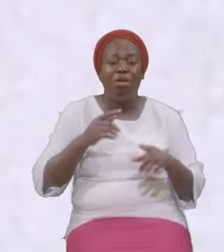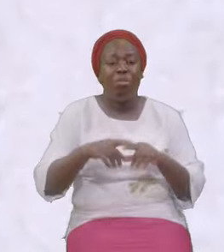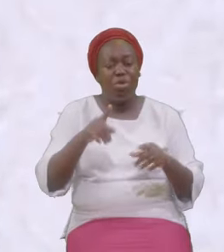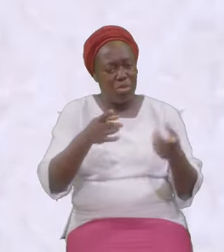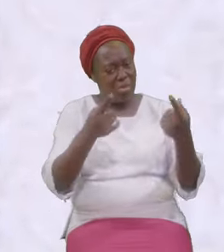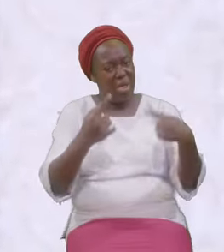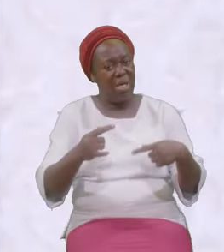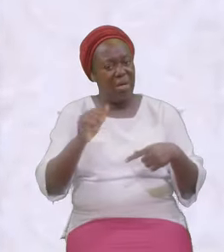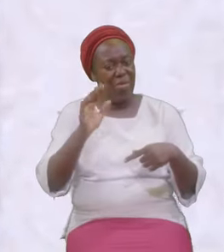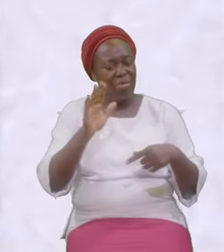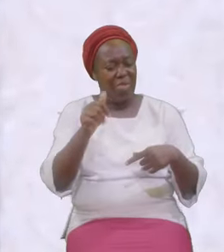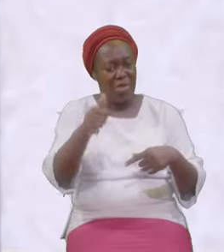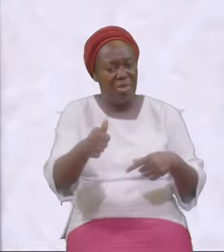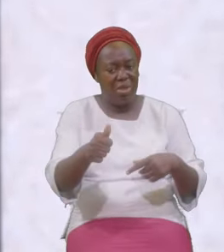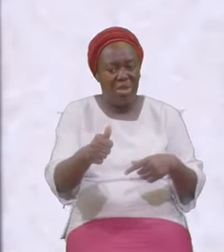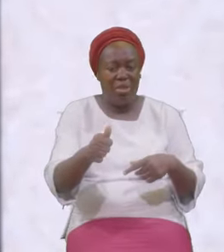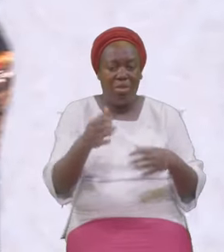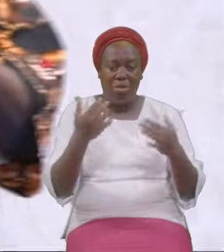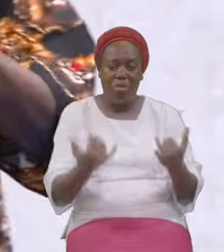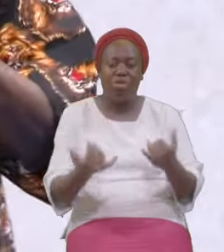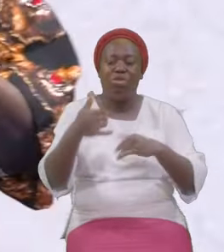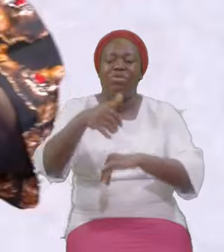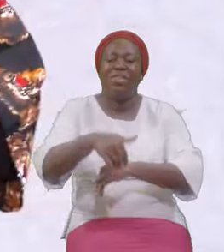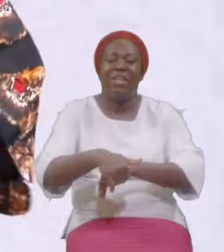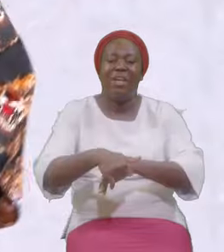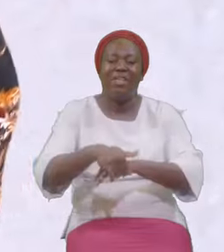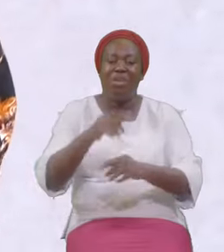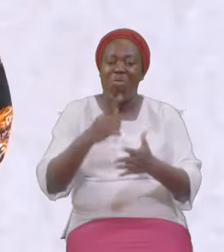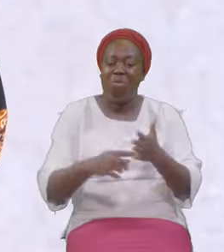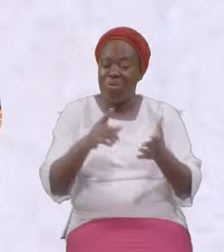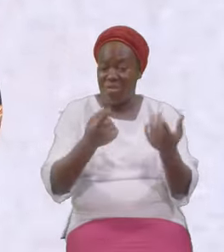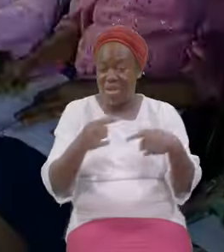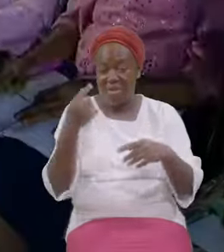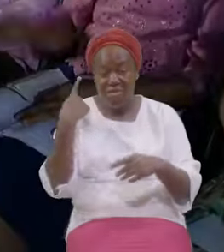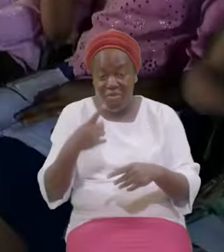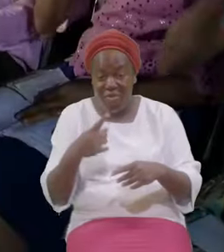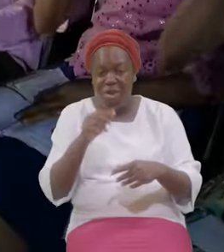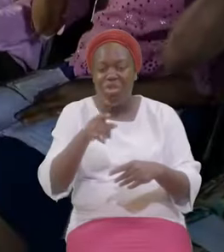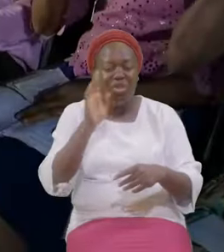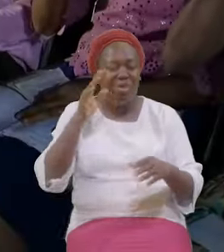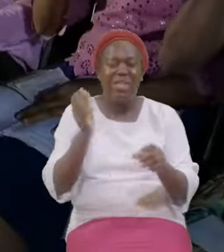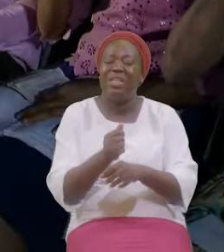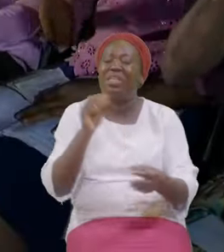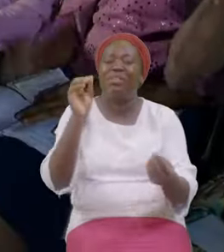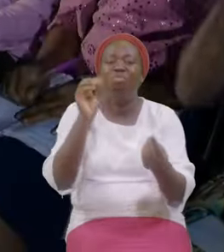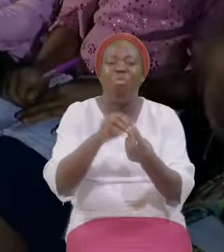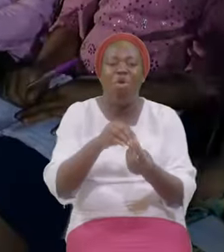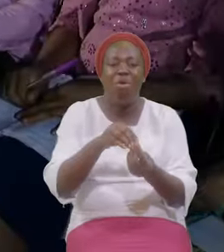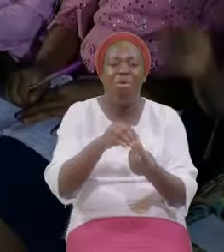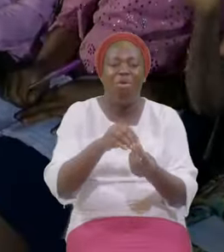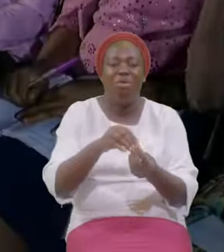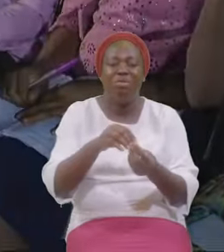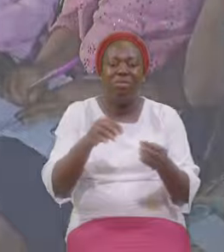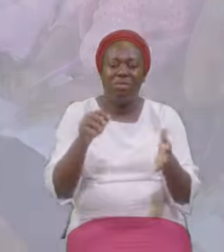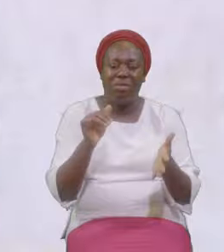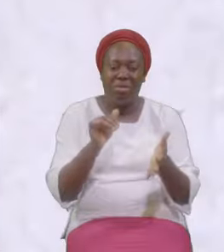yourself. Tonight, what you came for, you'll get more. Yeah. Wherefore, he is